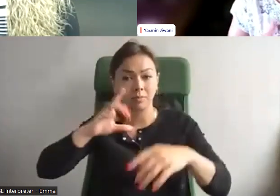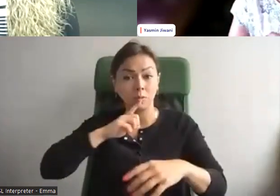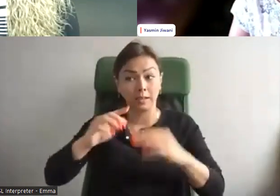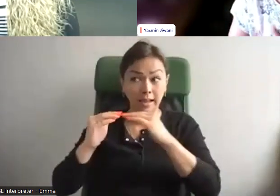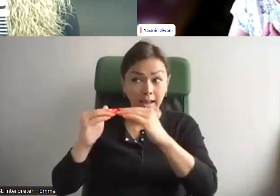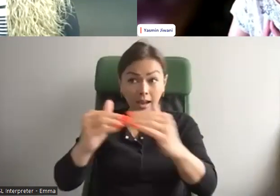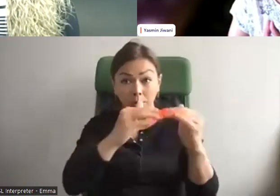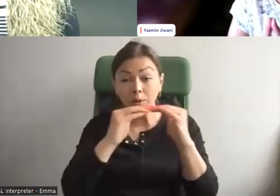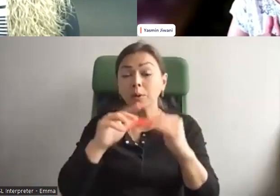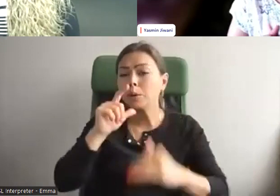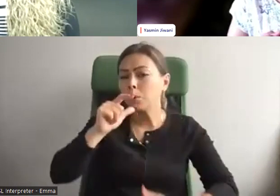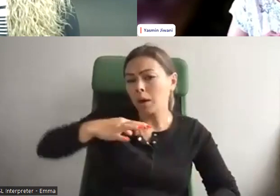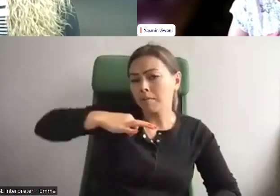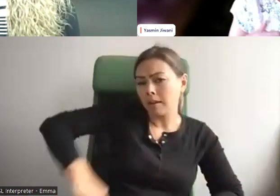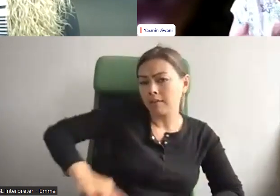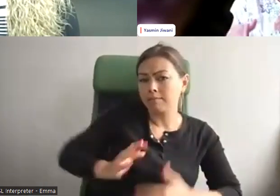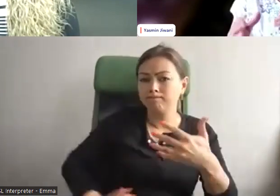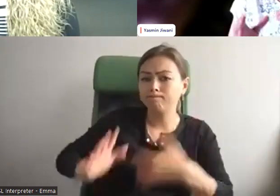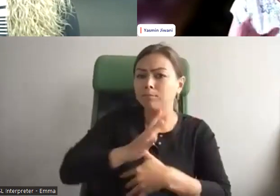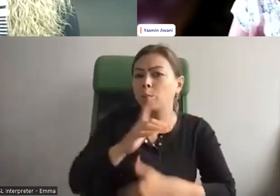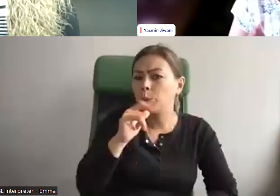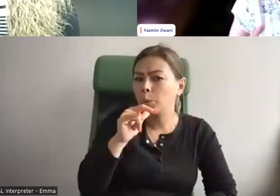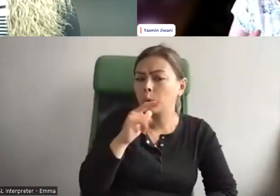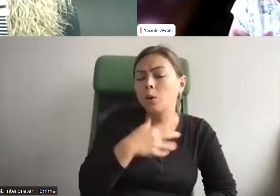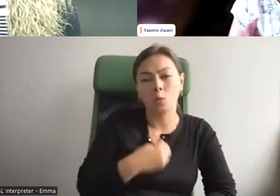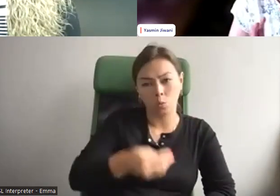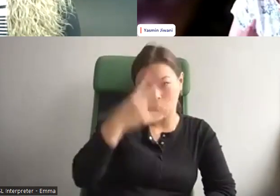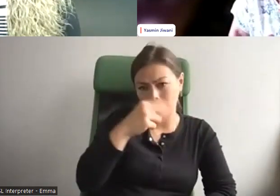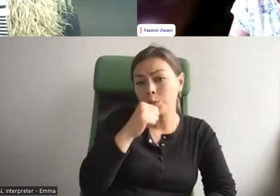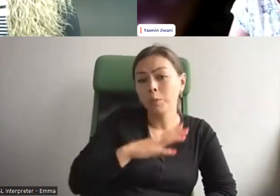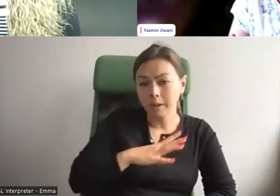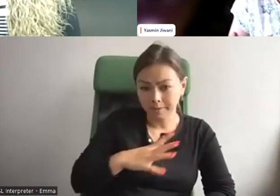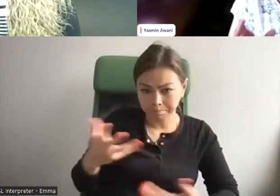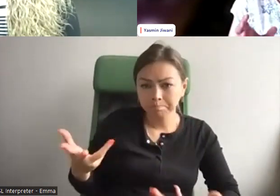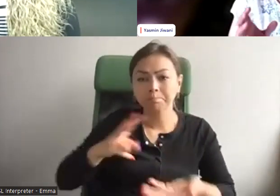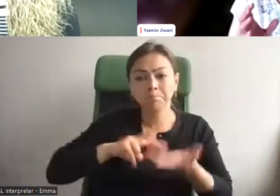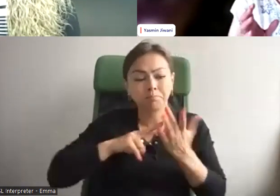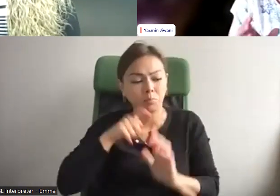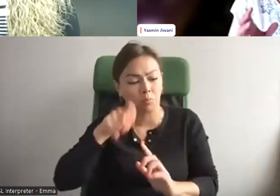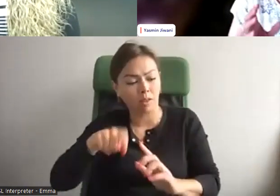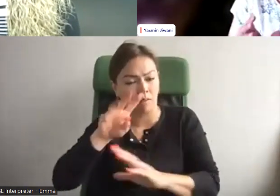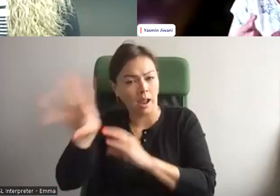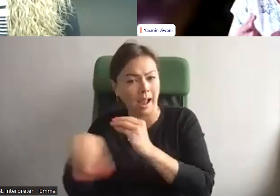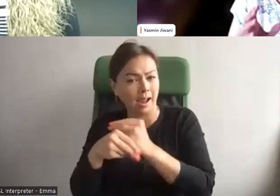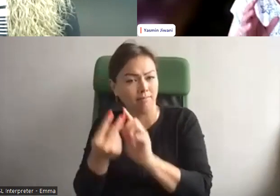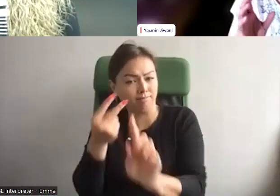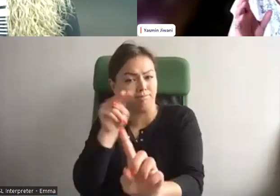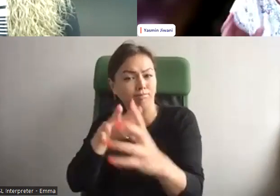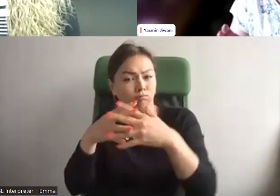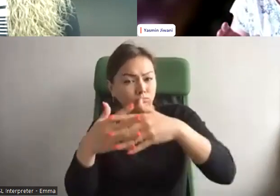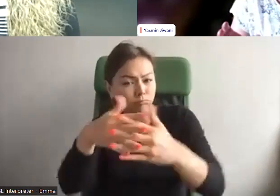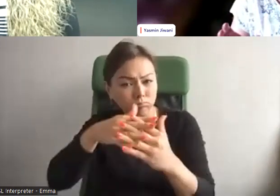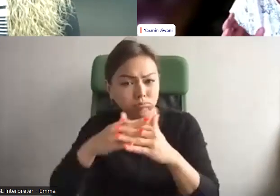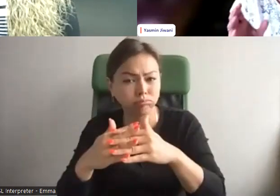most? And it's been white women. So I think we need to always think about this intersectionally. Which victims are